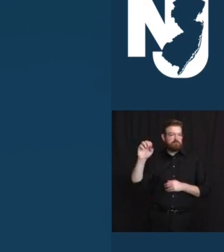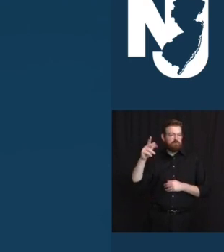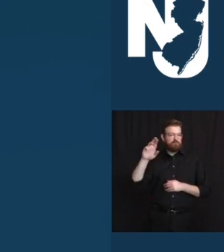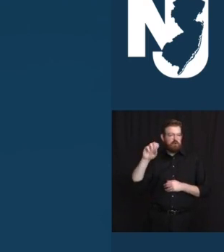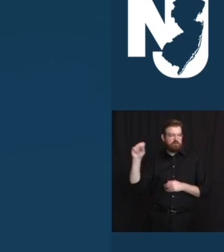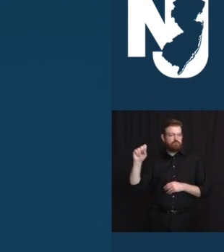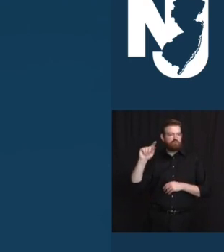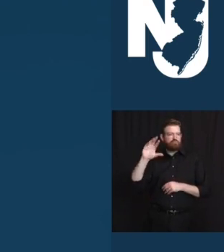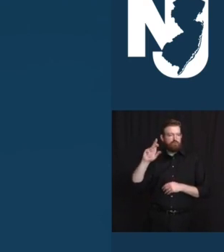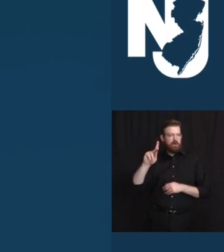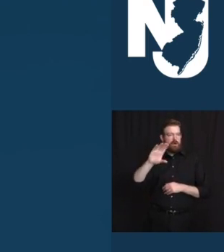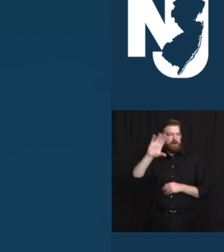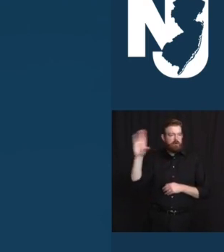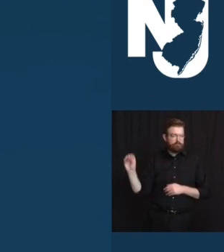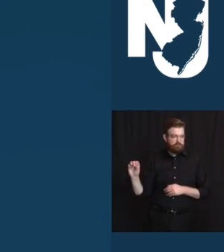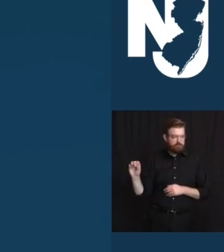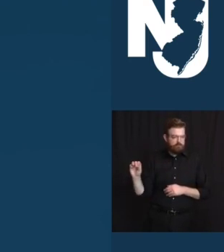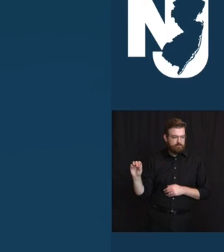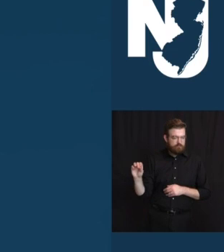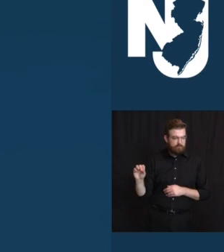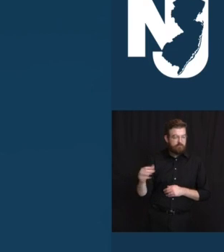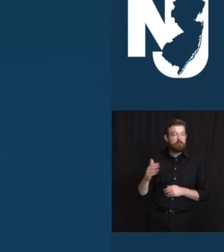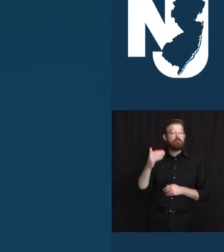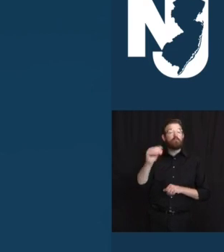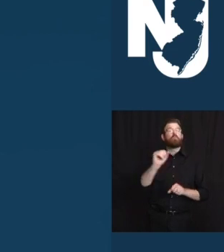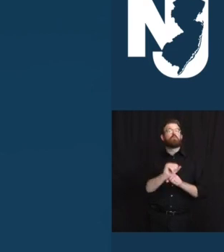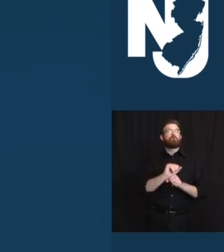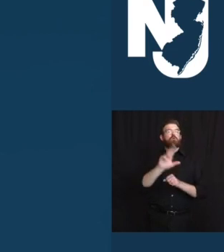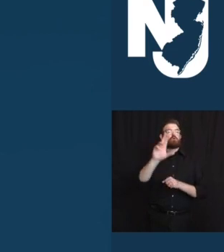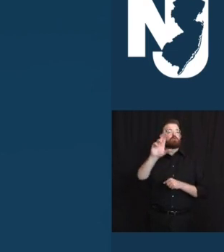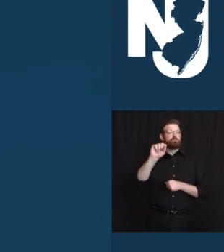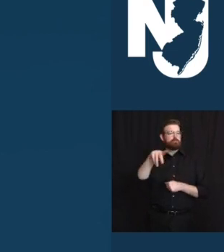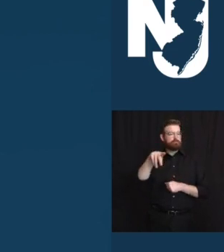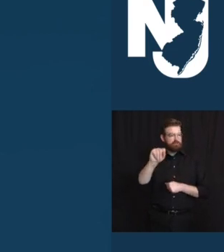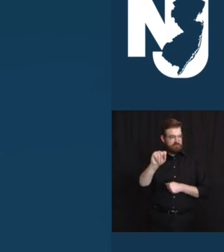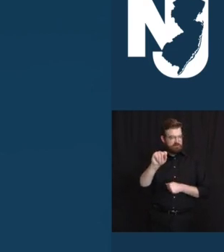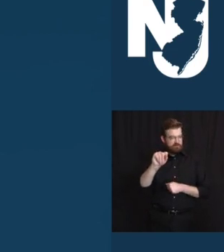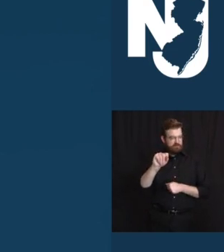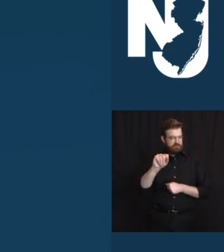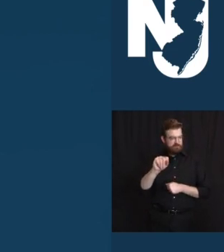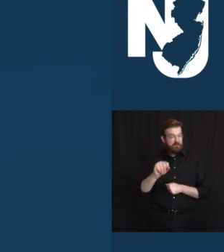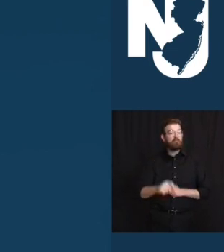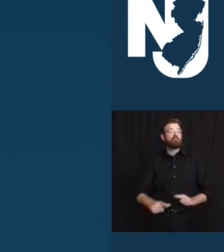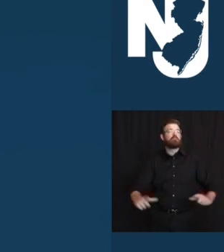States Postal Service in the Milltown branch before her retirement in